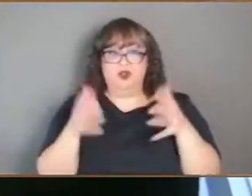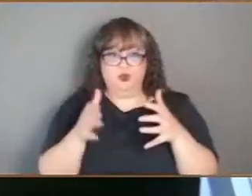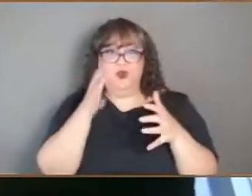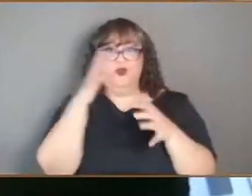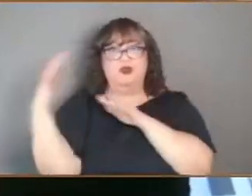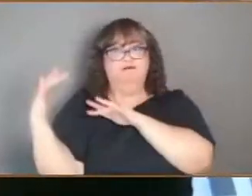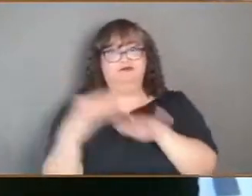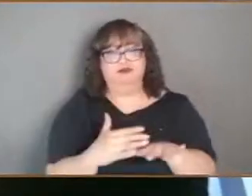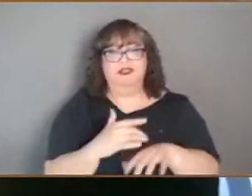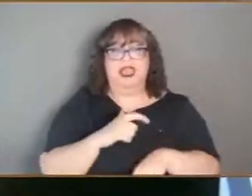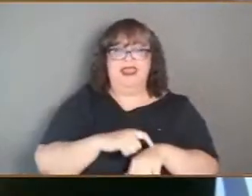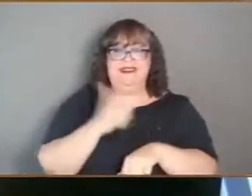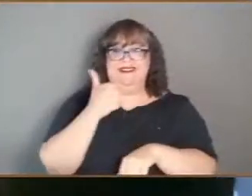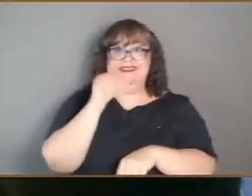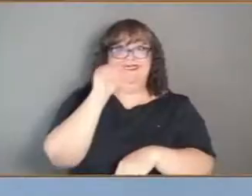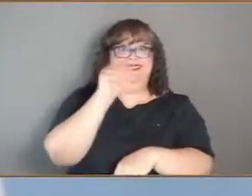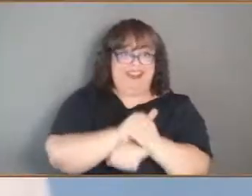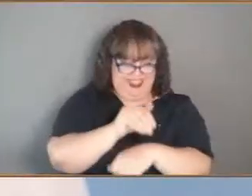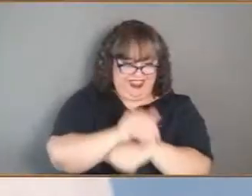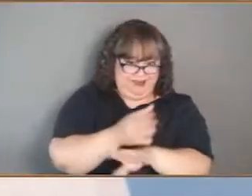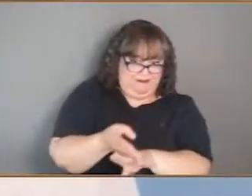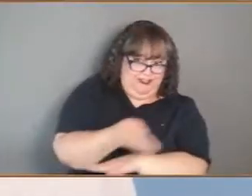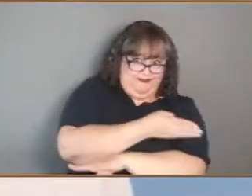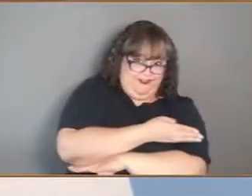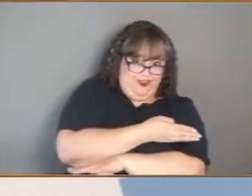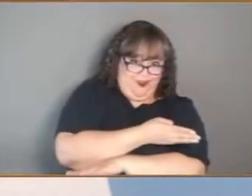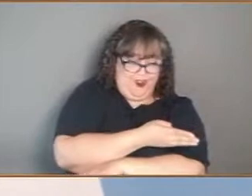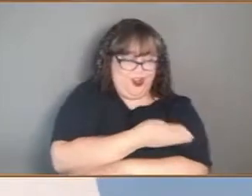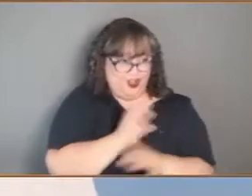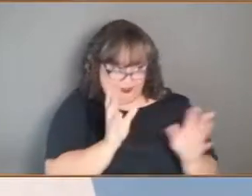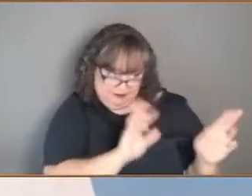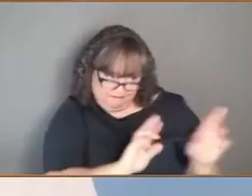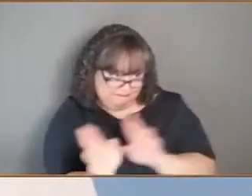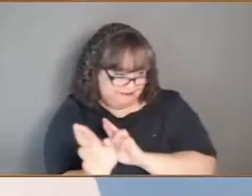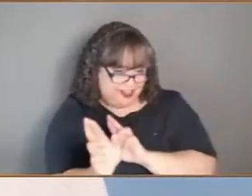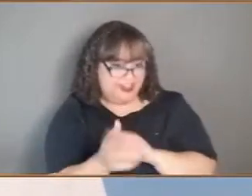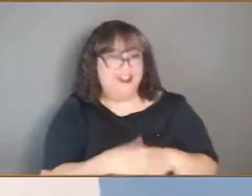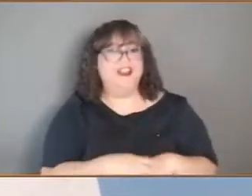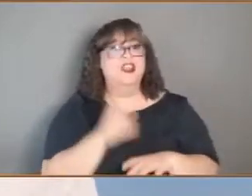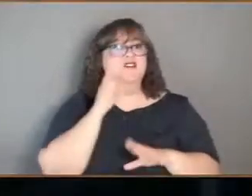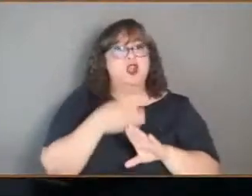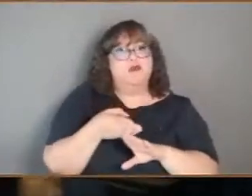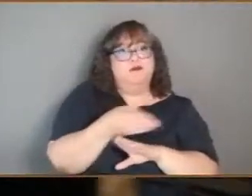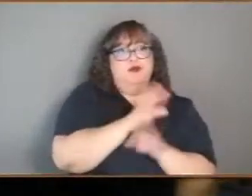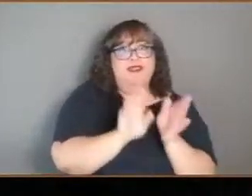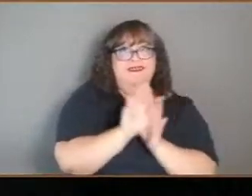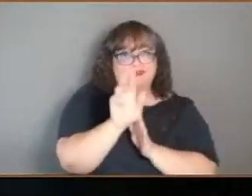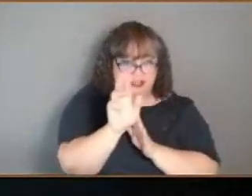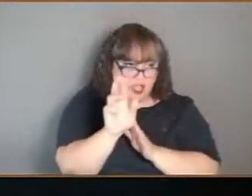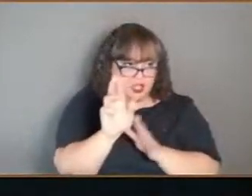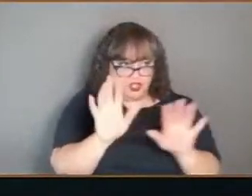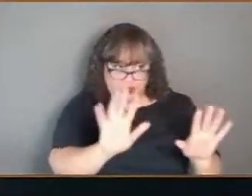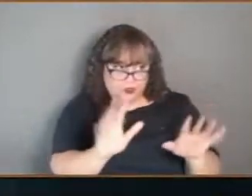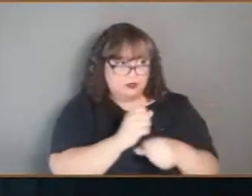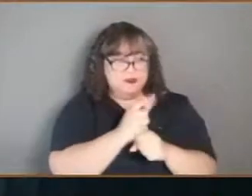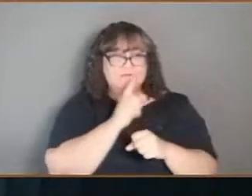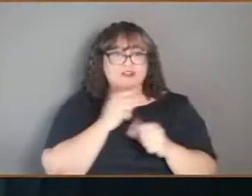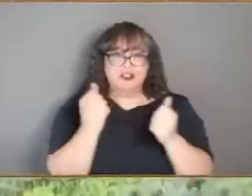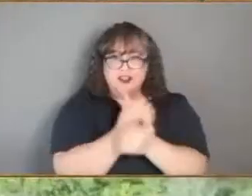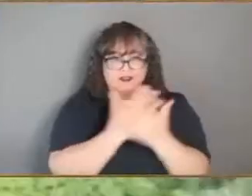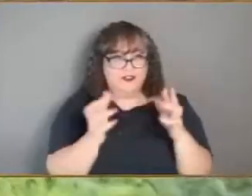our, yes, exactly, for our pre-launch securing. So we'll go through all of the